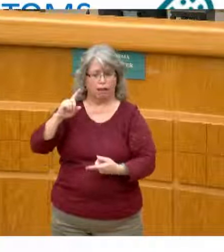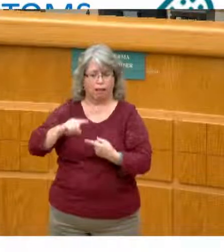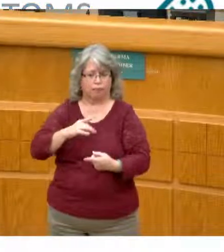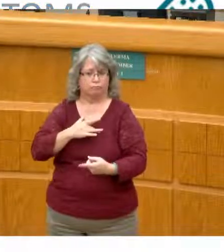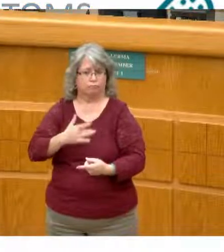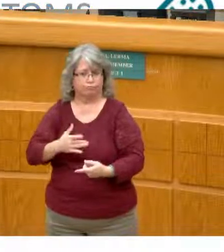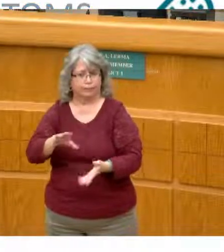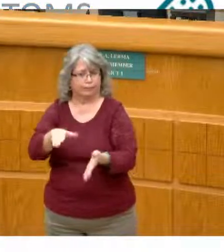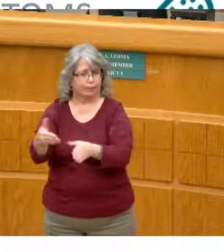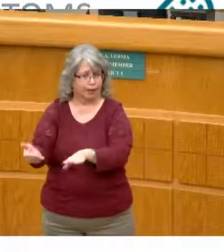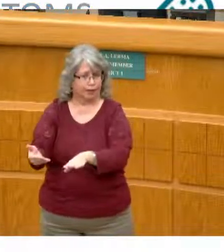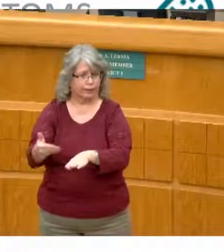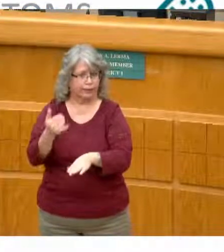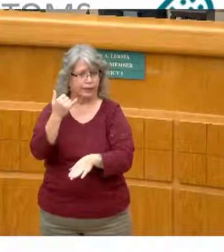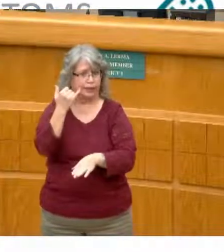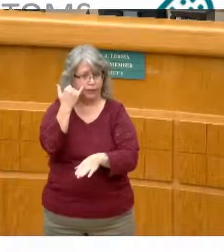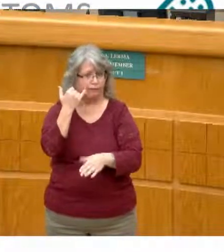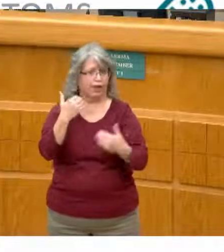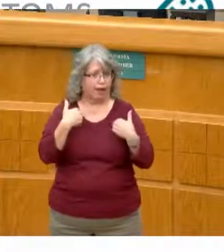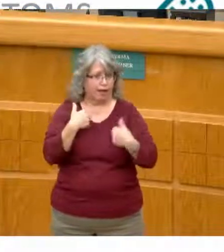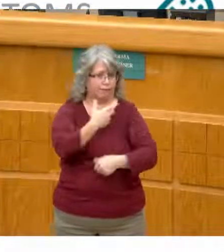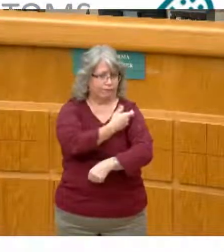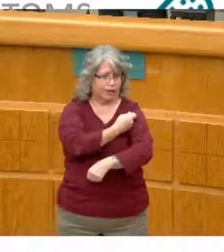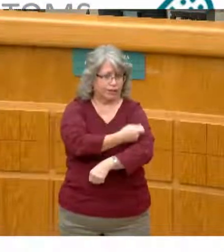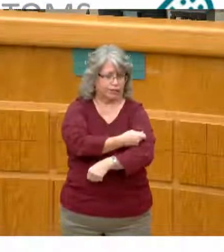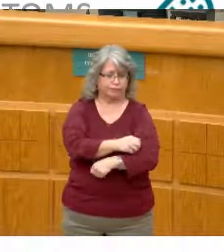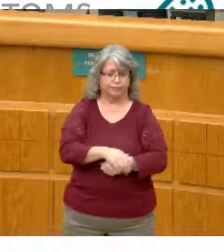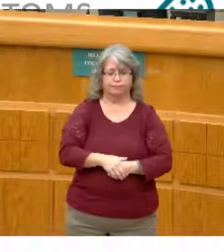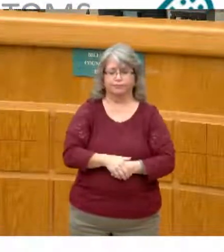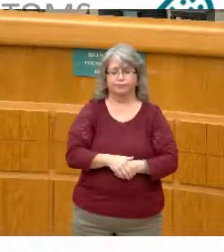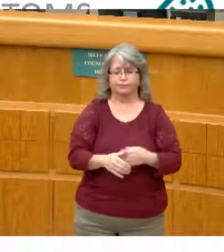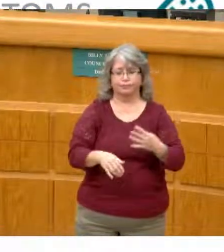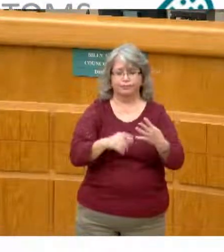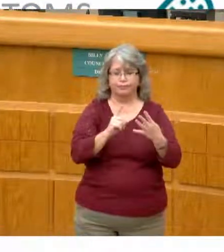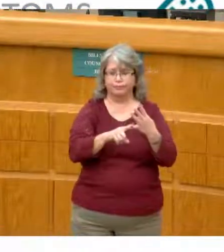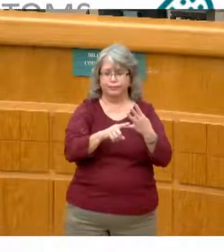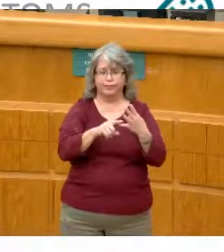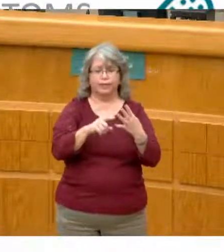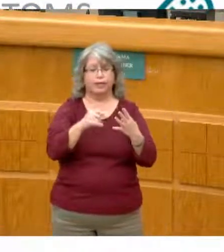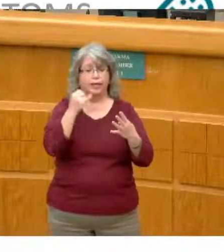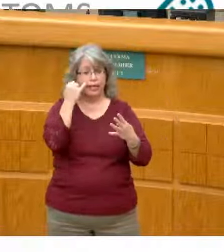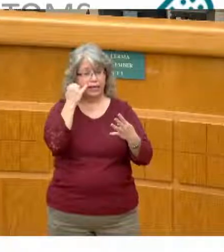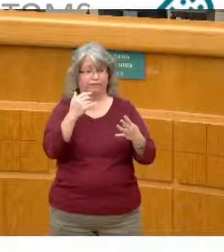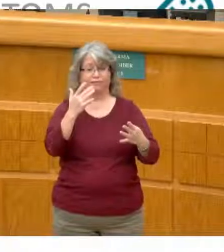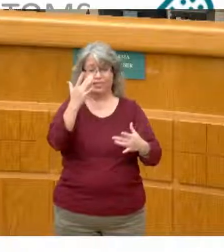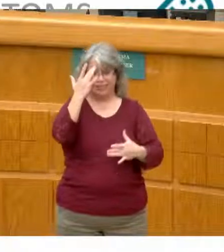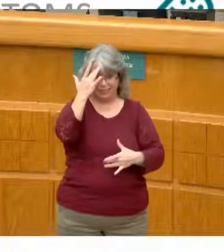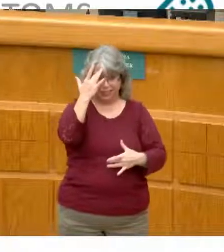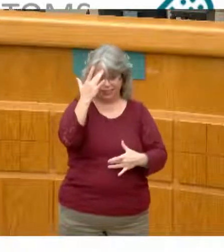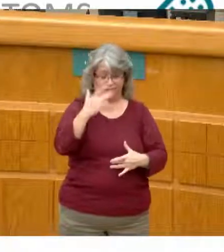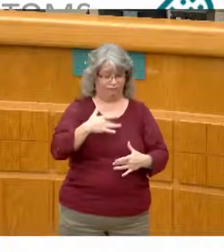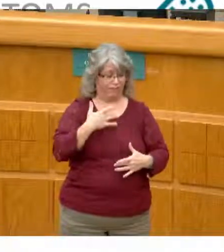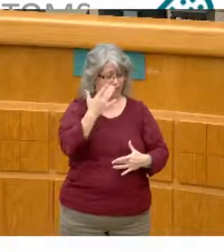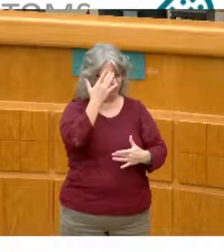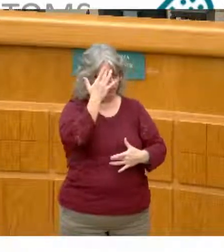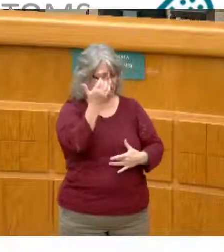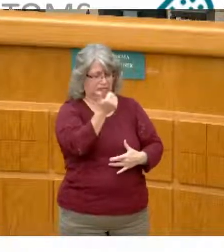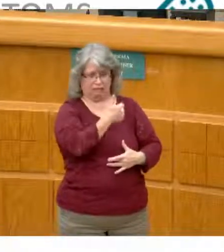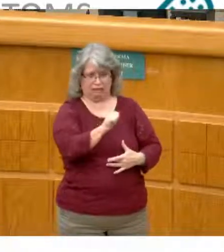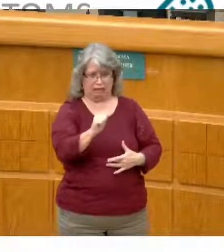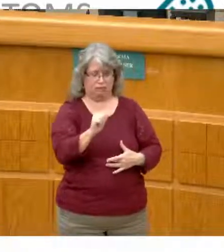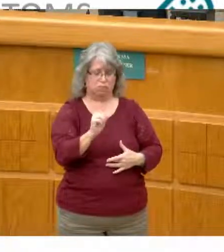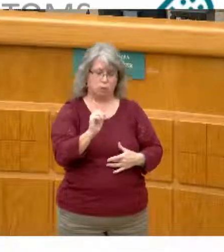Last, if you get sick, 1, get tested, see if you're positive with COVID or something else. If